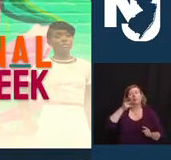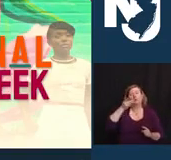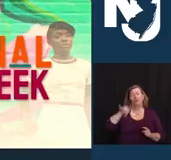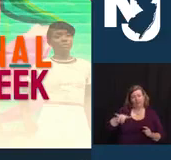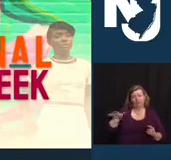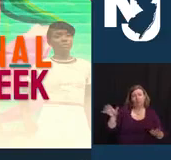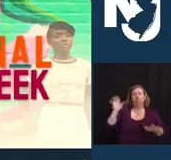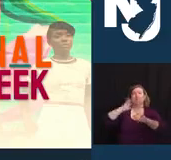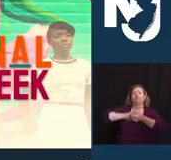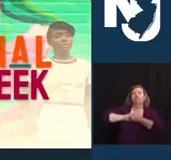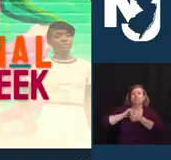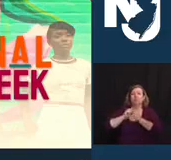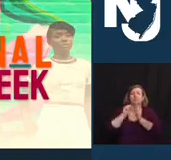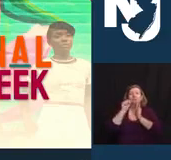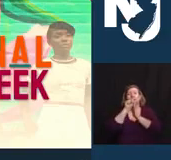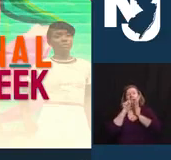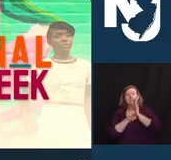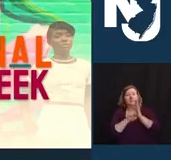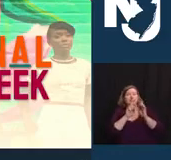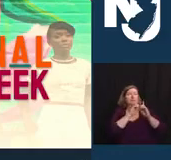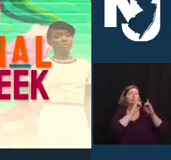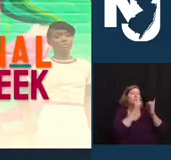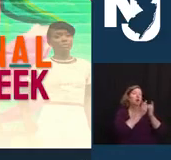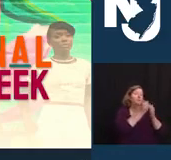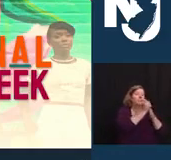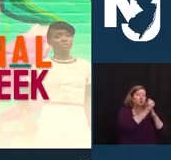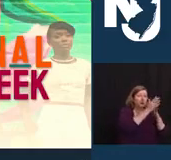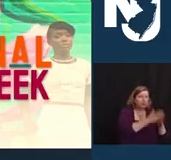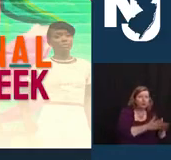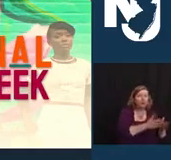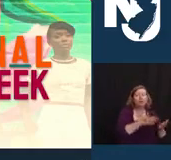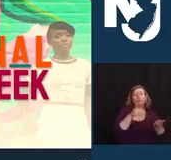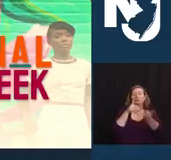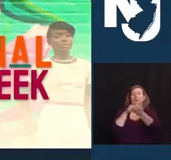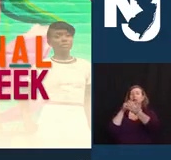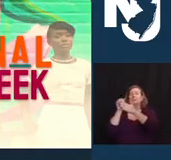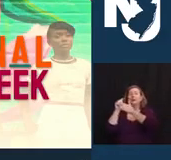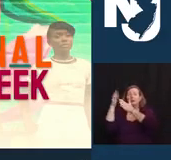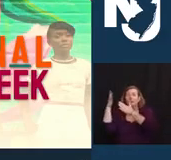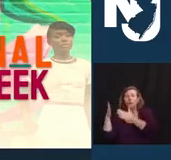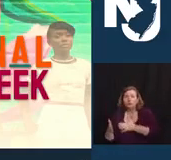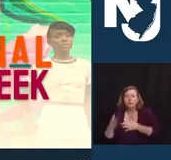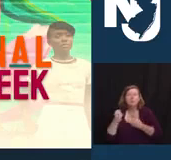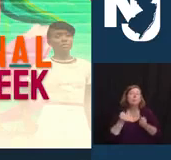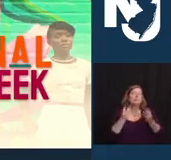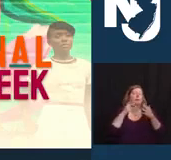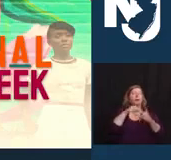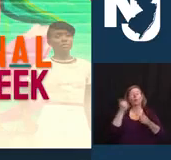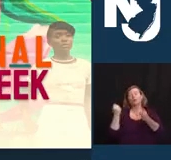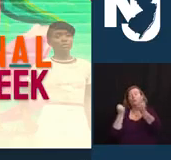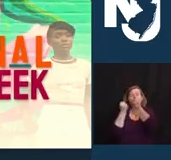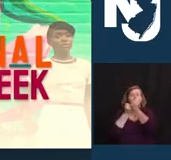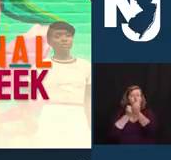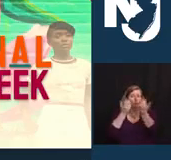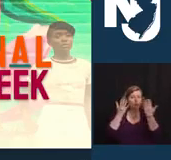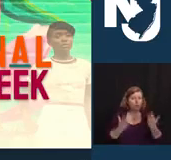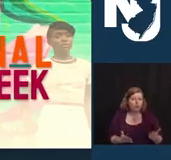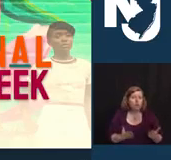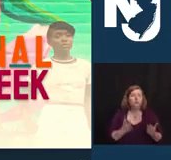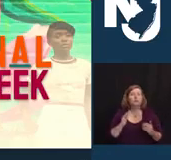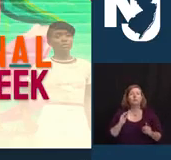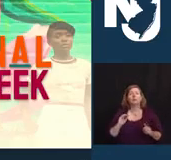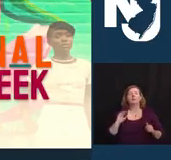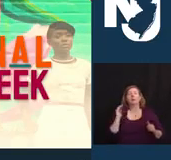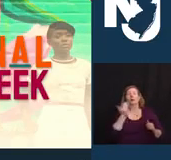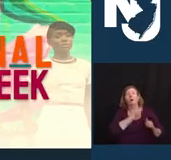departmental leaders, hospital and healthcare leaders, and community leaders and advocates, among so many others. Our goal, their goal,